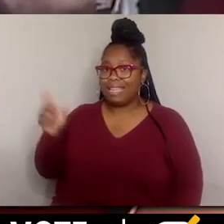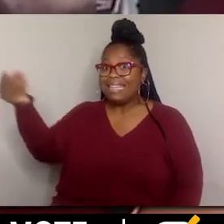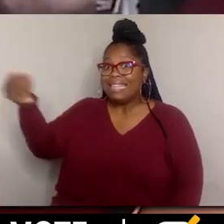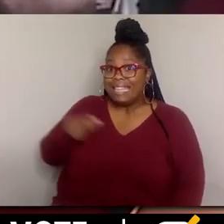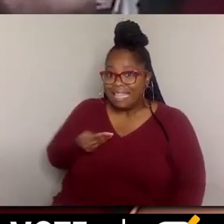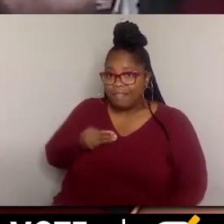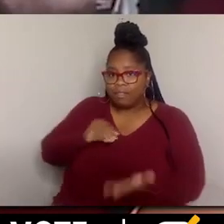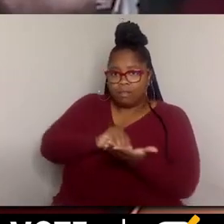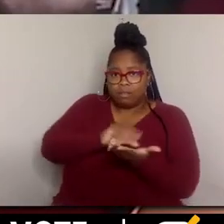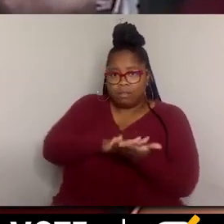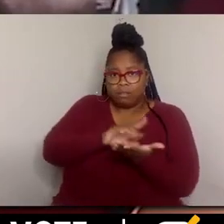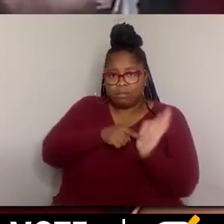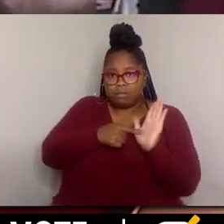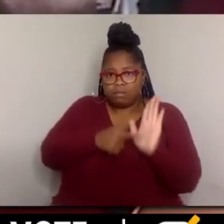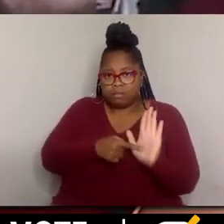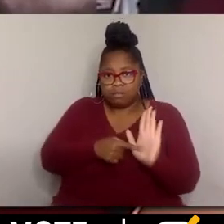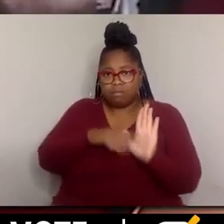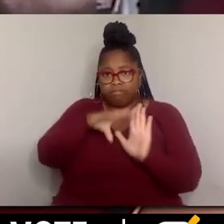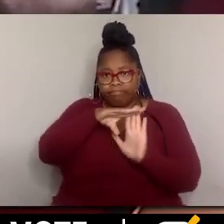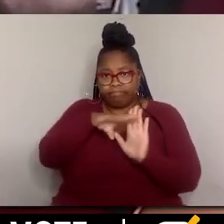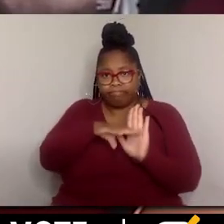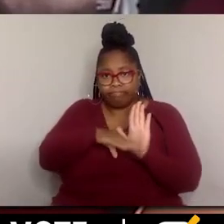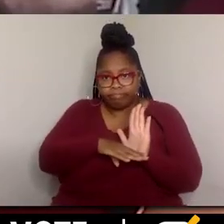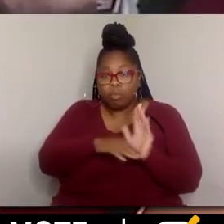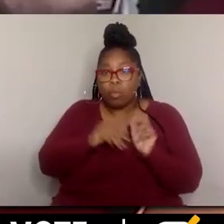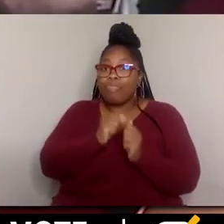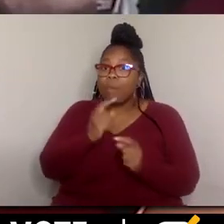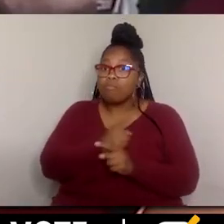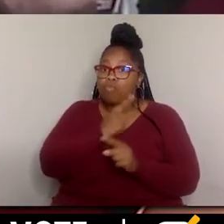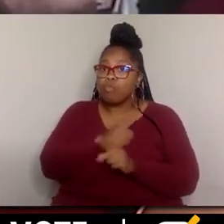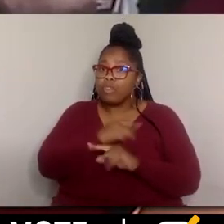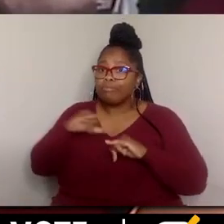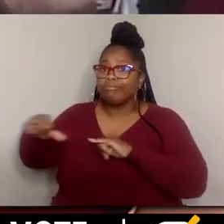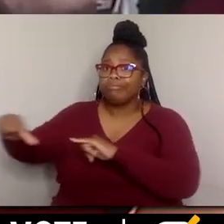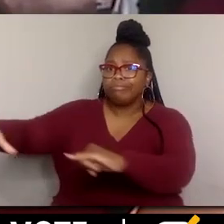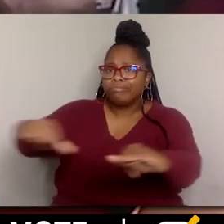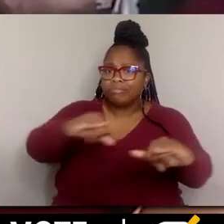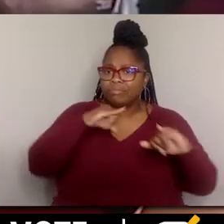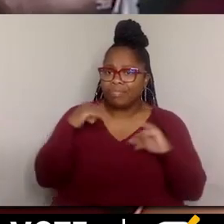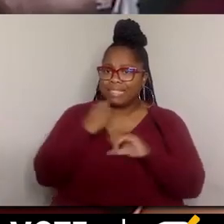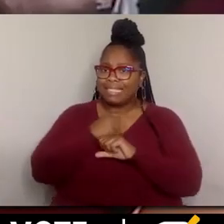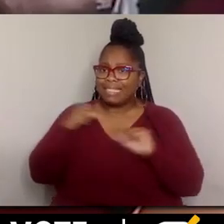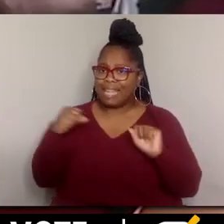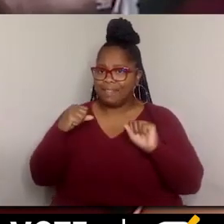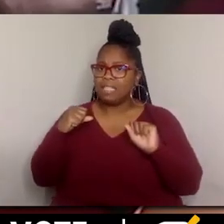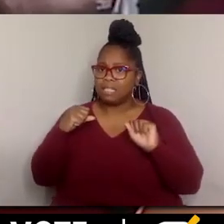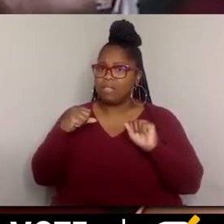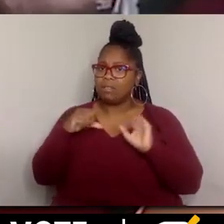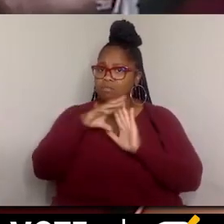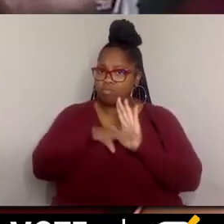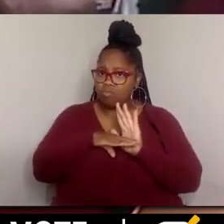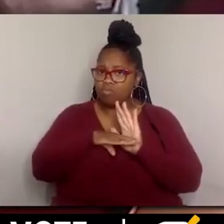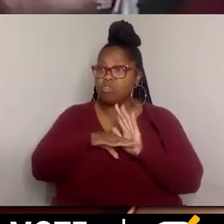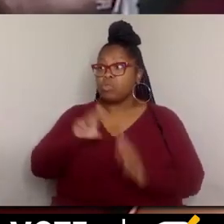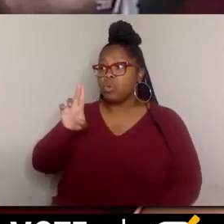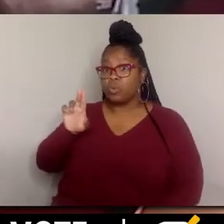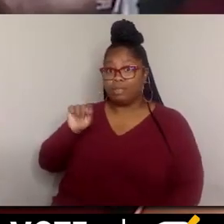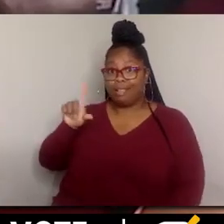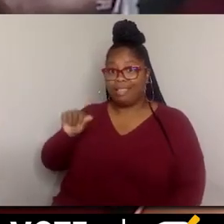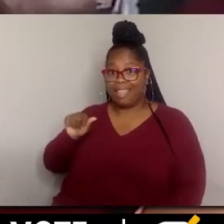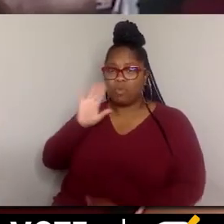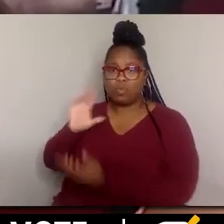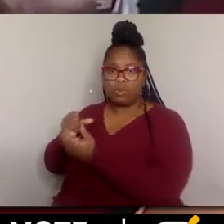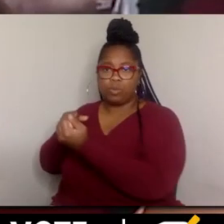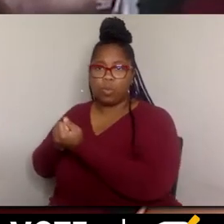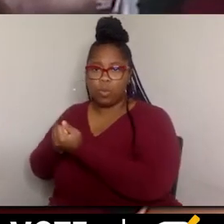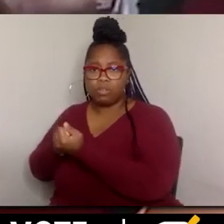with appropriate and uniform safety protocols that UTLA can support. Our health